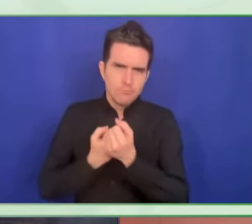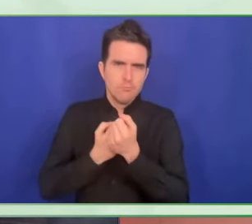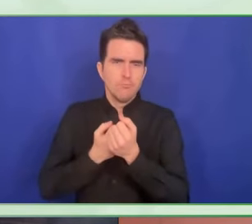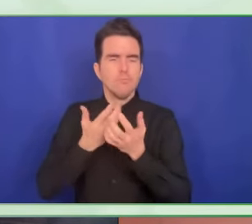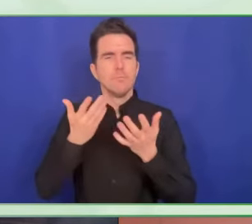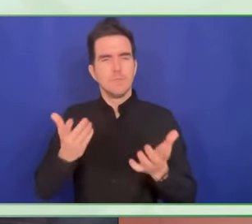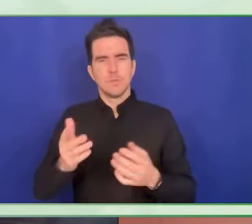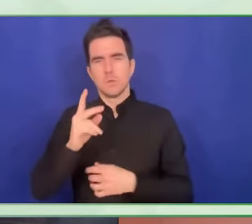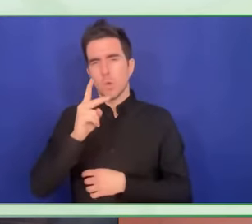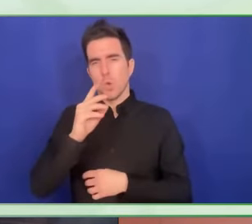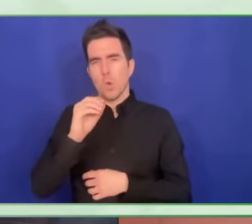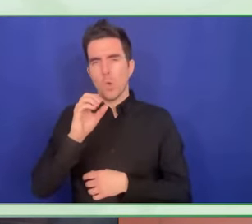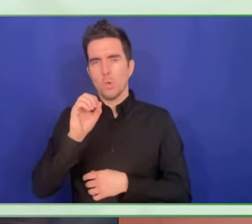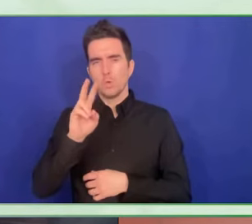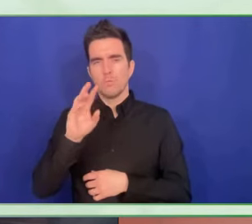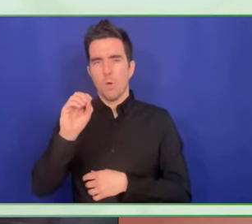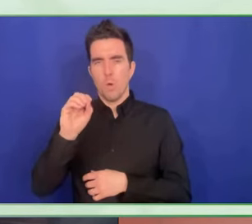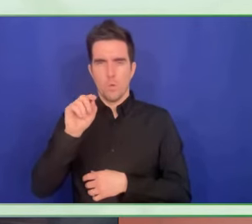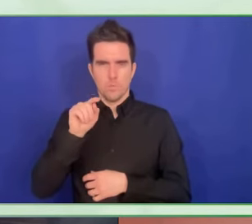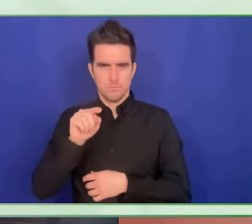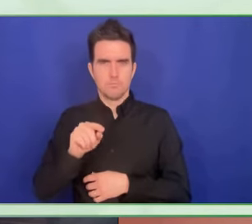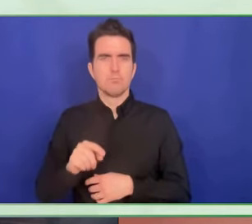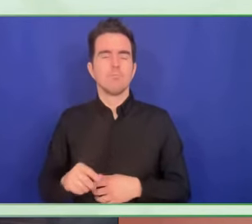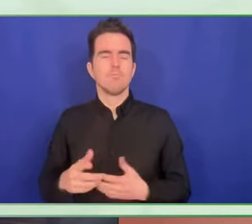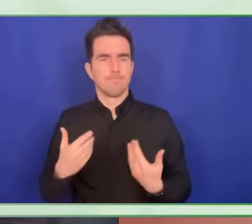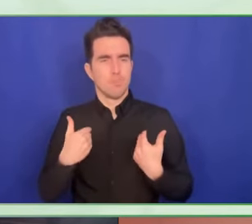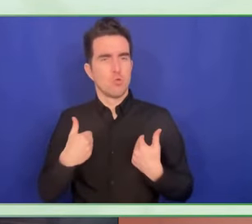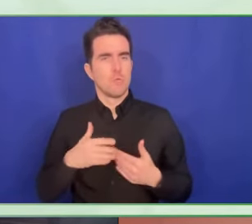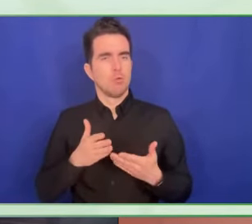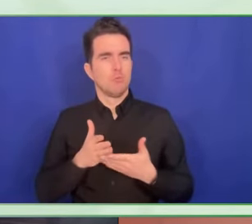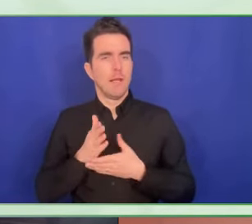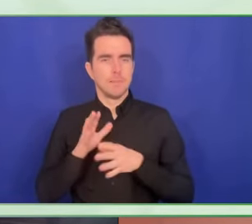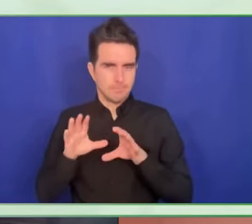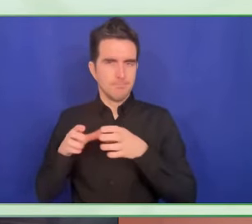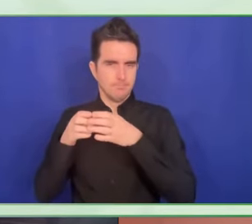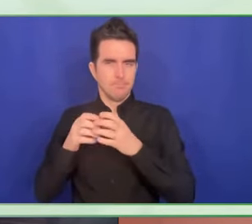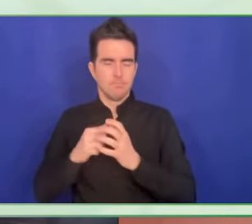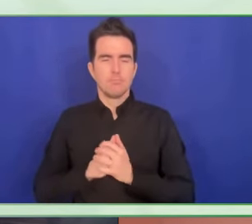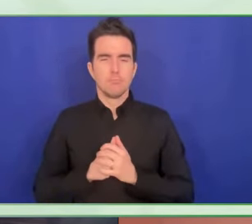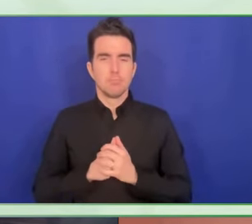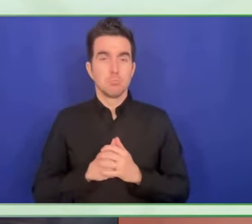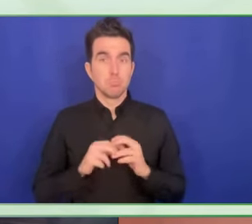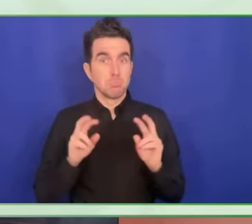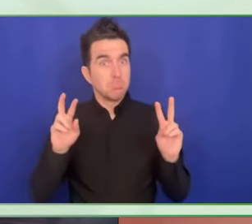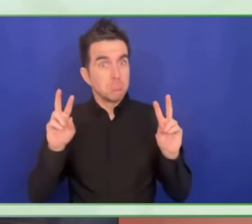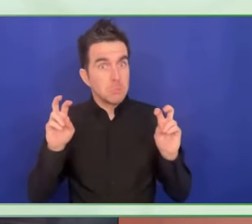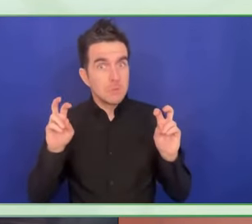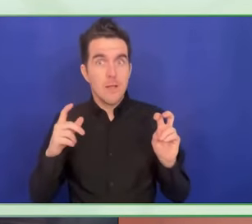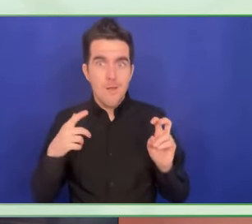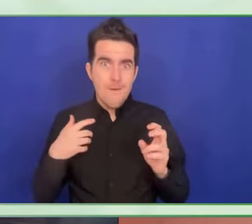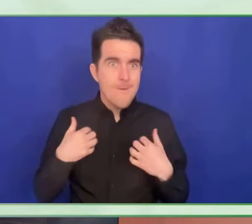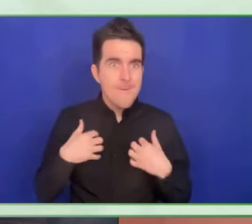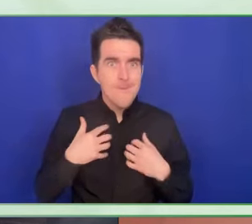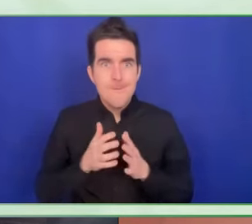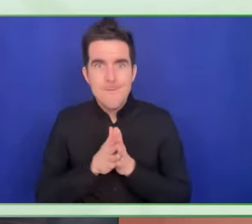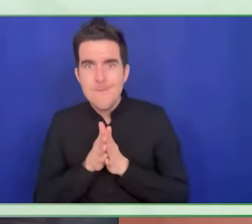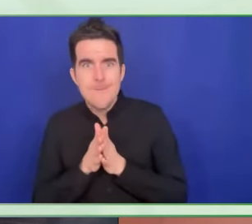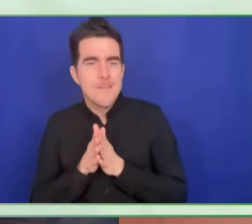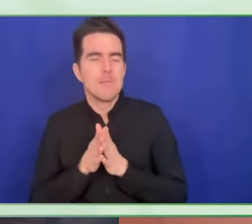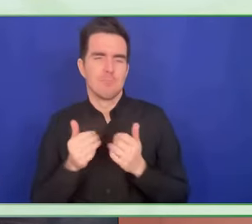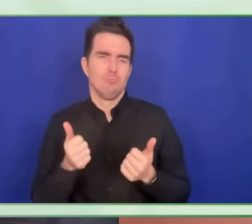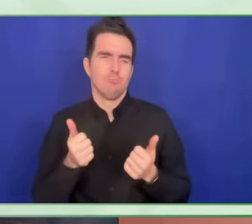presentations from all of you. In my country, in the Republic of Kosovo, this topic is a little bit taboo. So we are not very